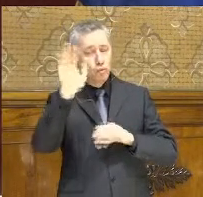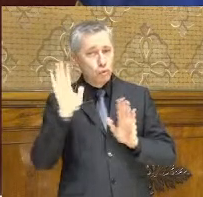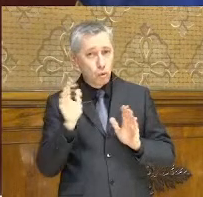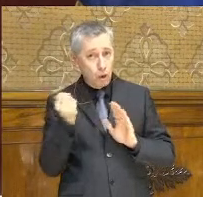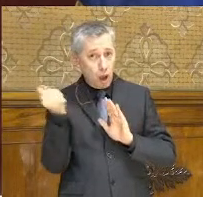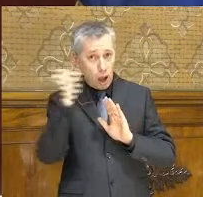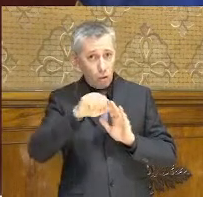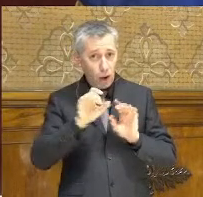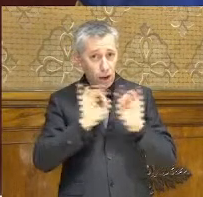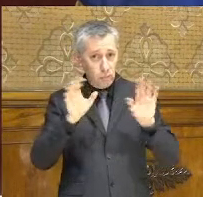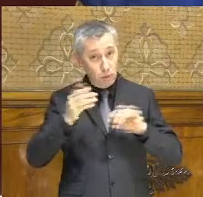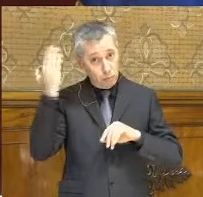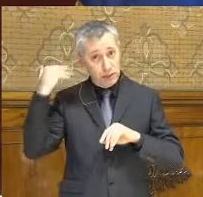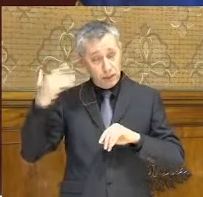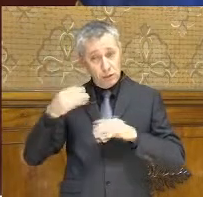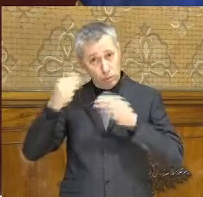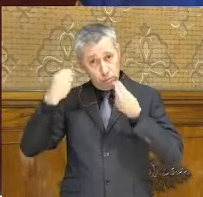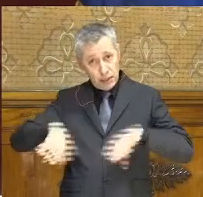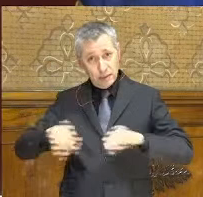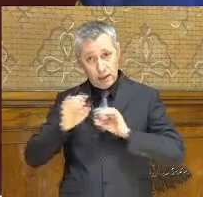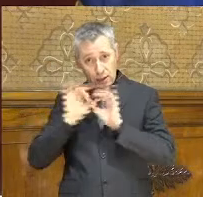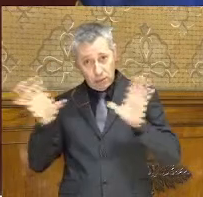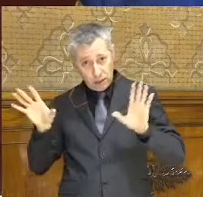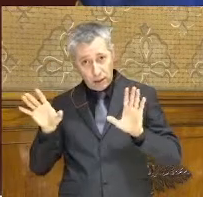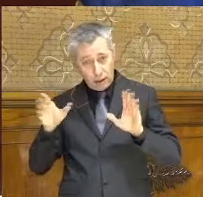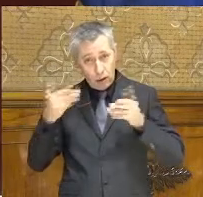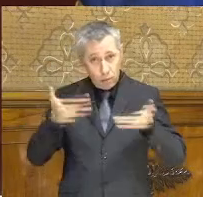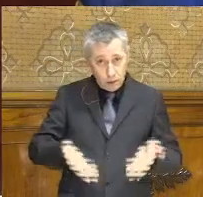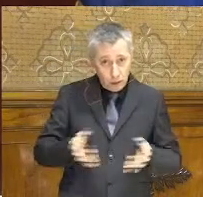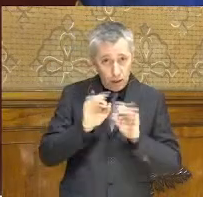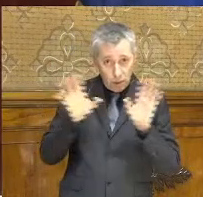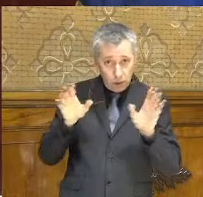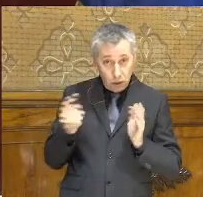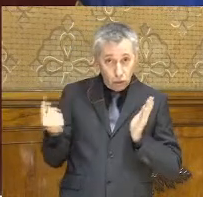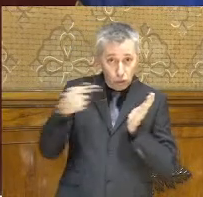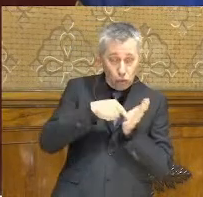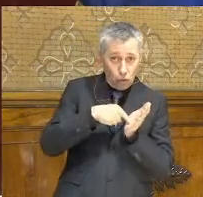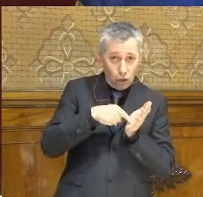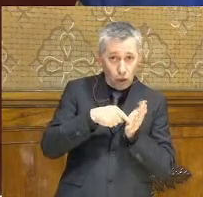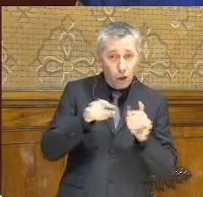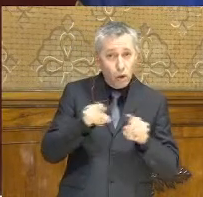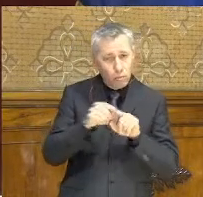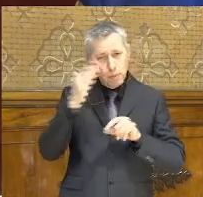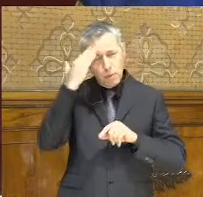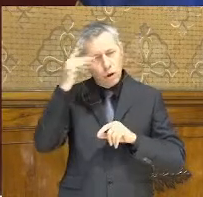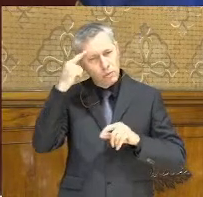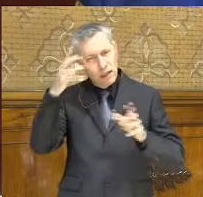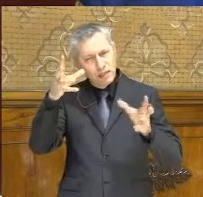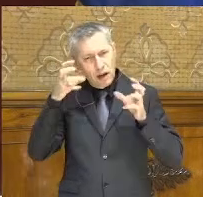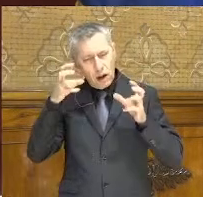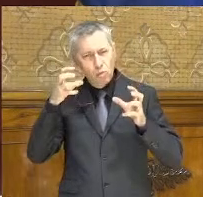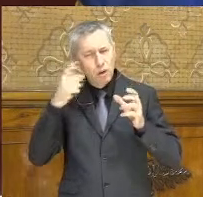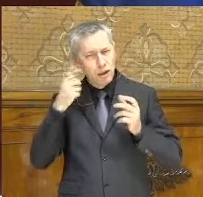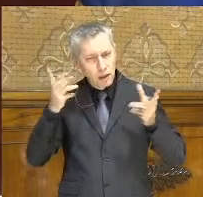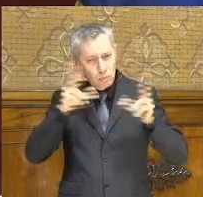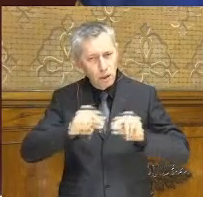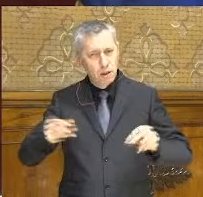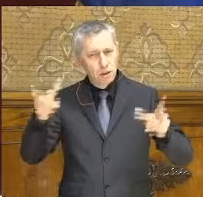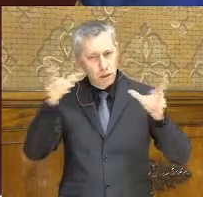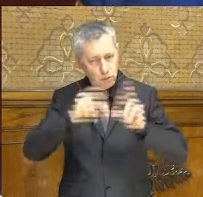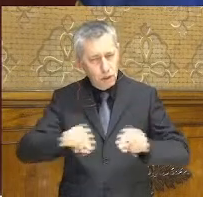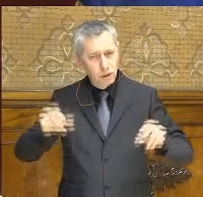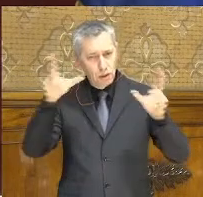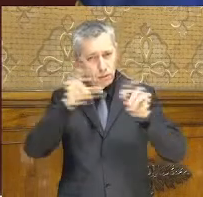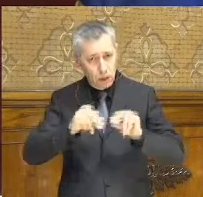of the past into the present tense, like the memory of trauma repeated and revitalized? Will